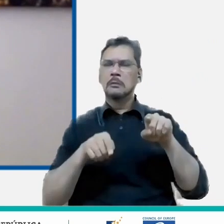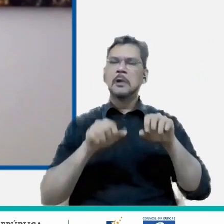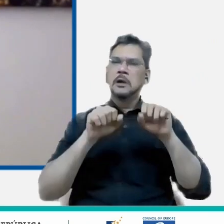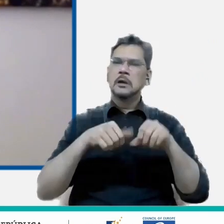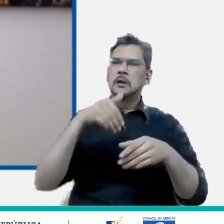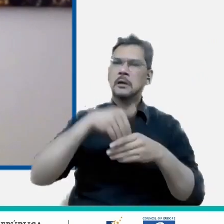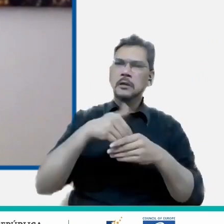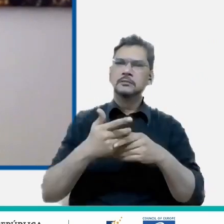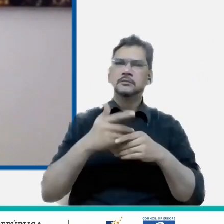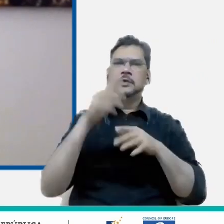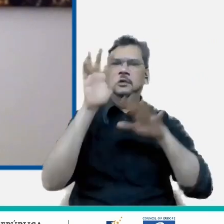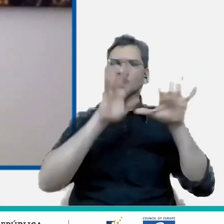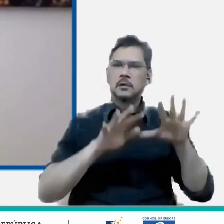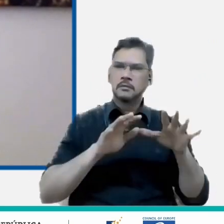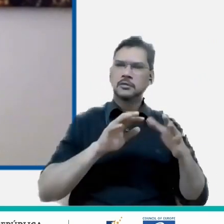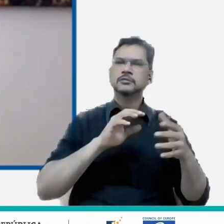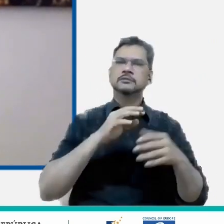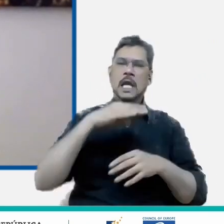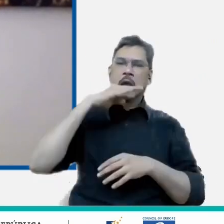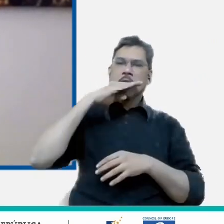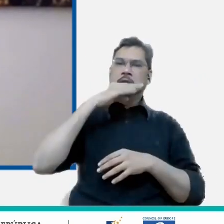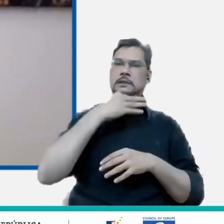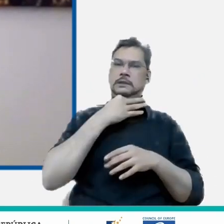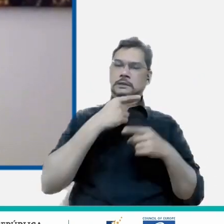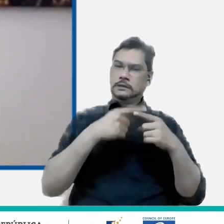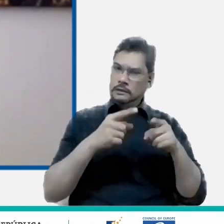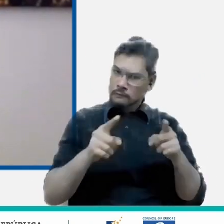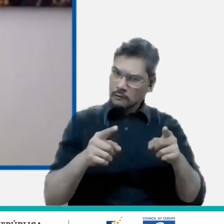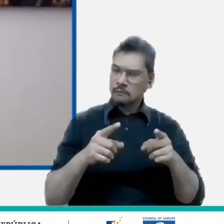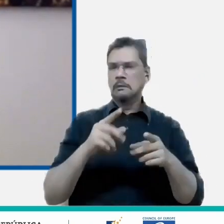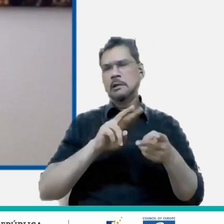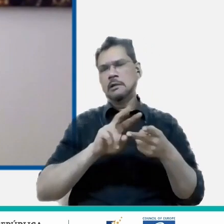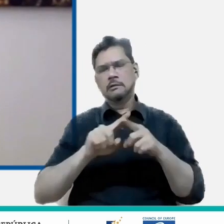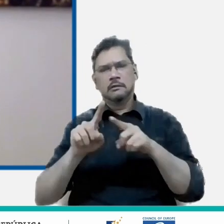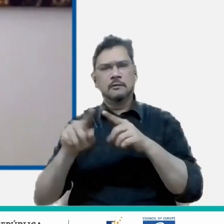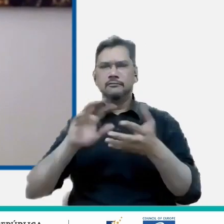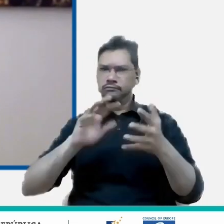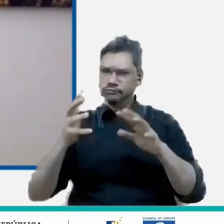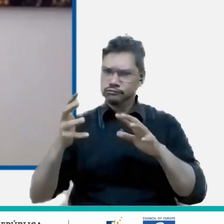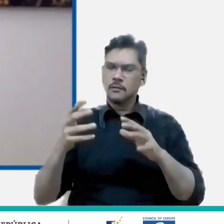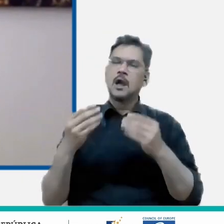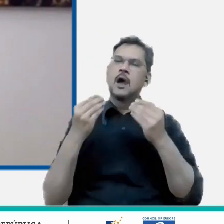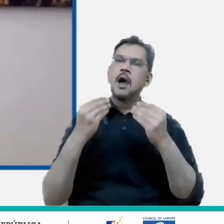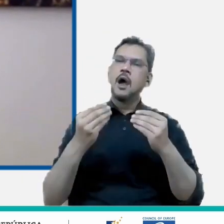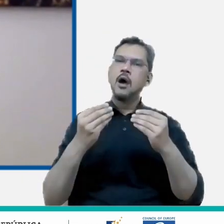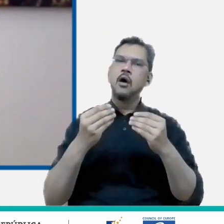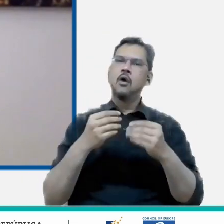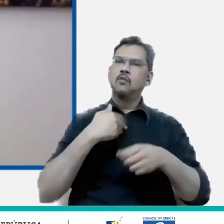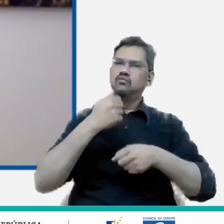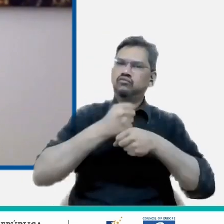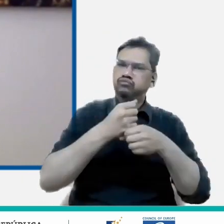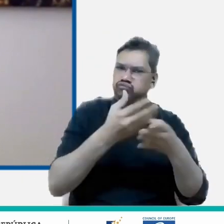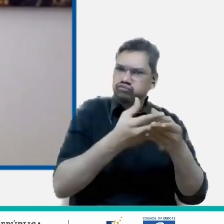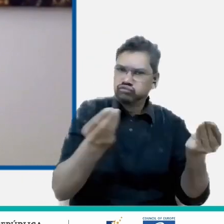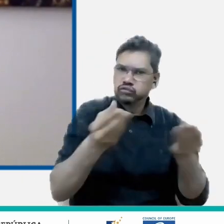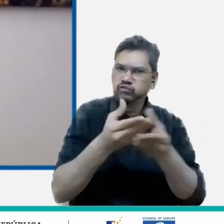as well as give recommendations on how to respond to them in the most effective way. The main result of the project is a curriculum